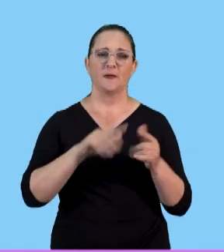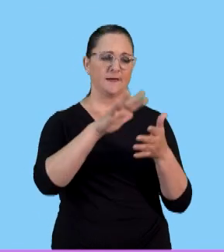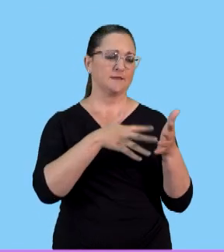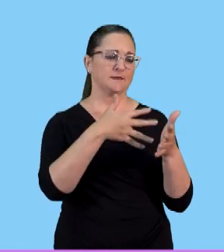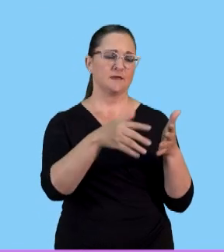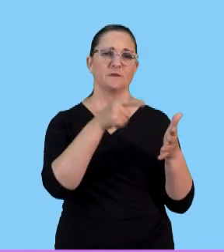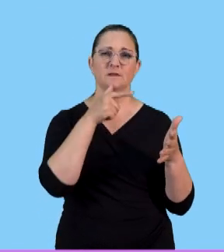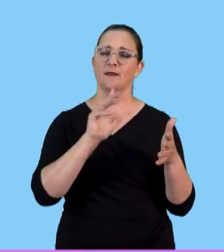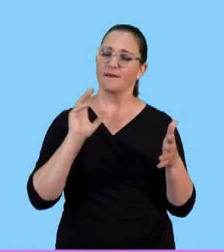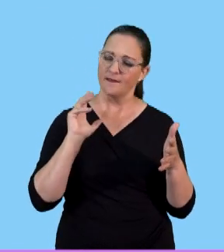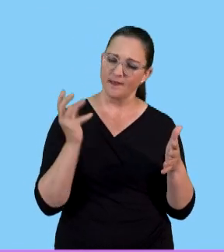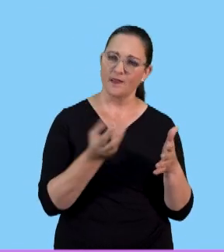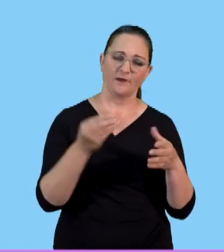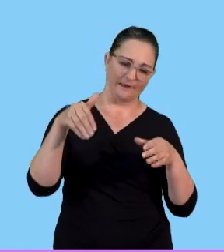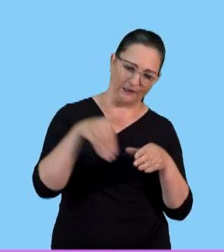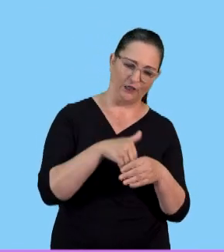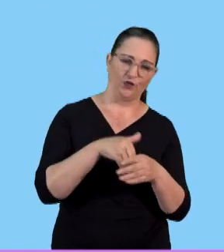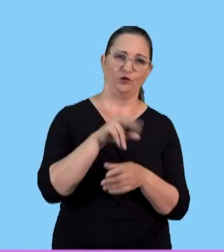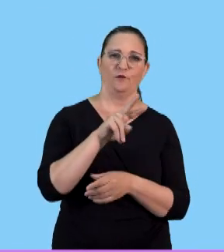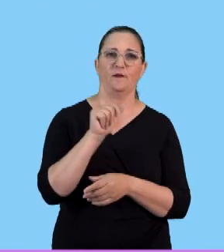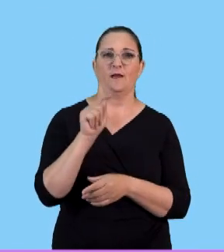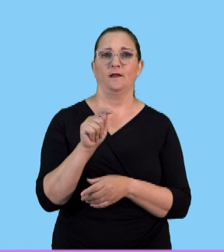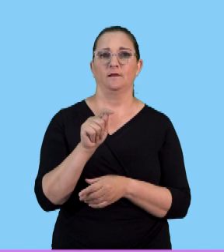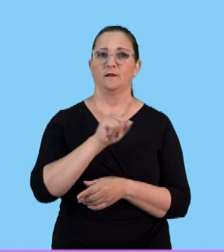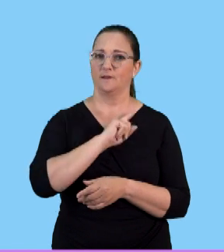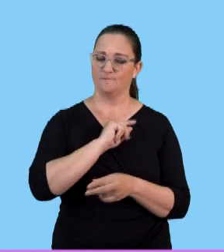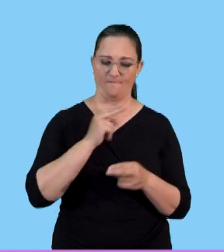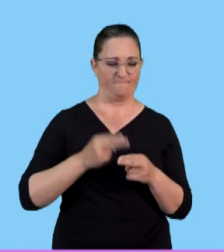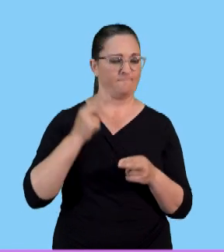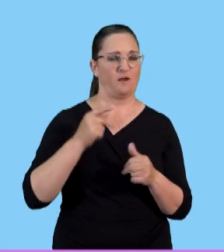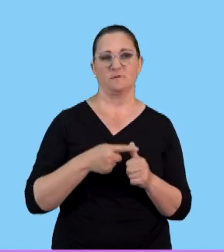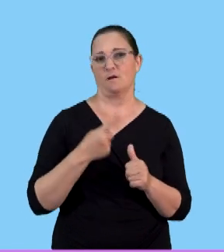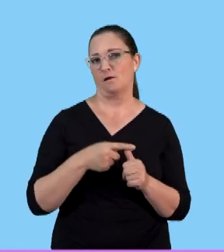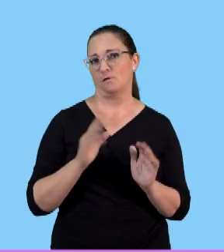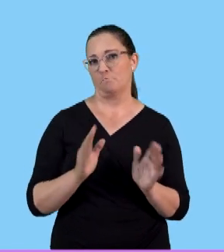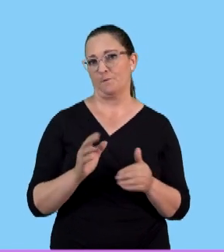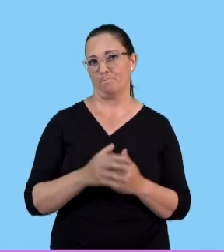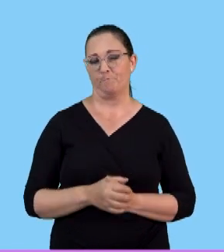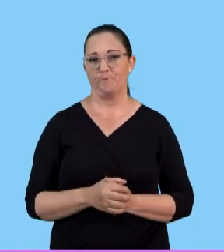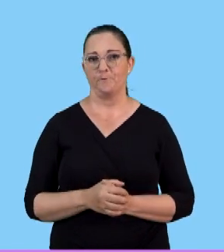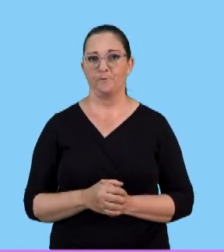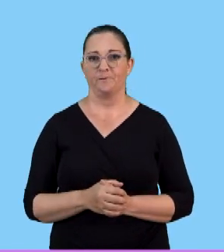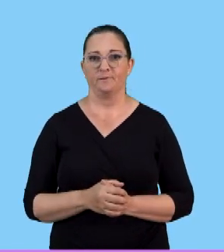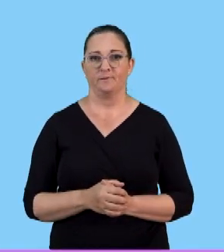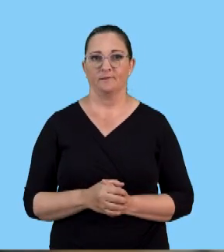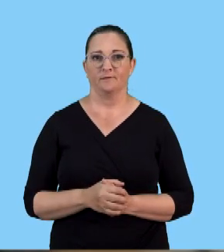says all costs includes VAT. So means this will be your final answer.